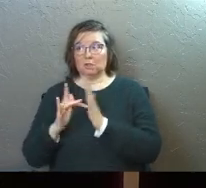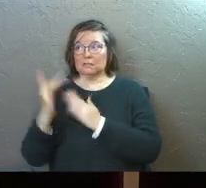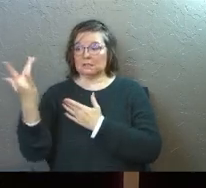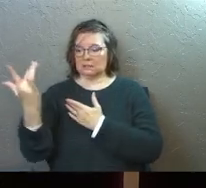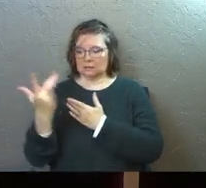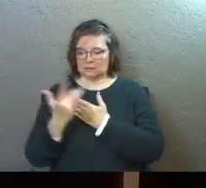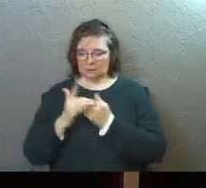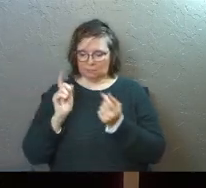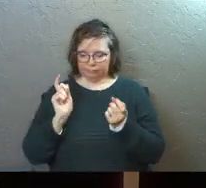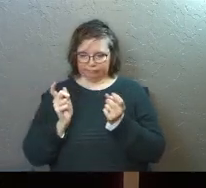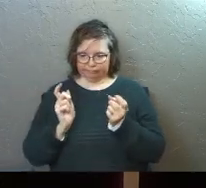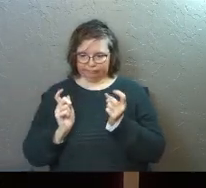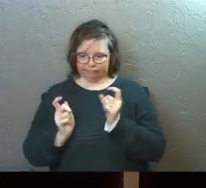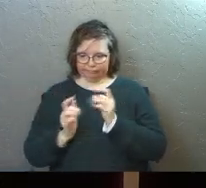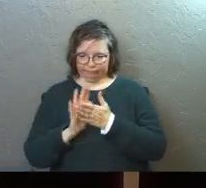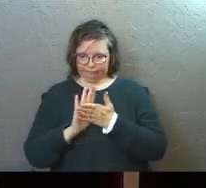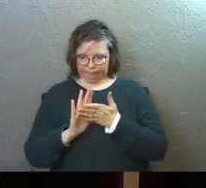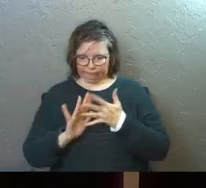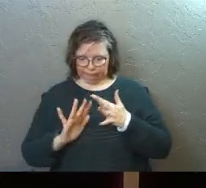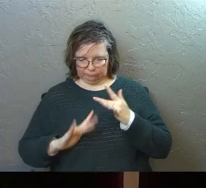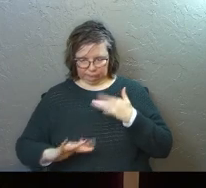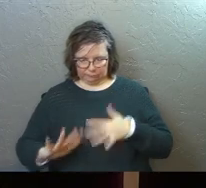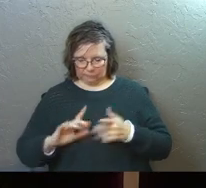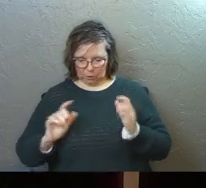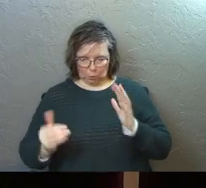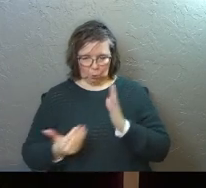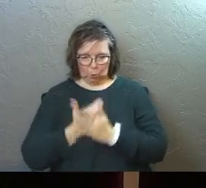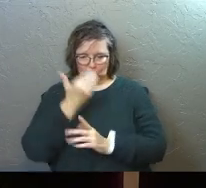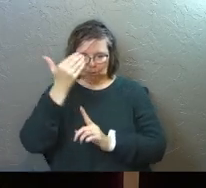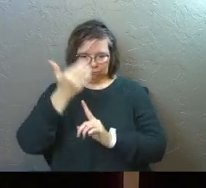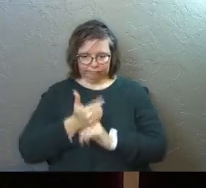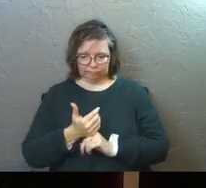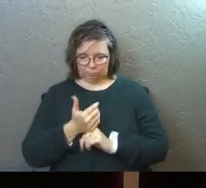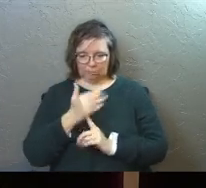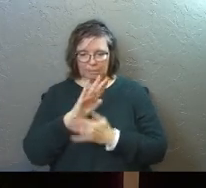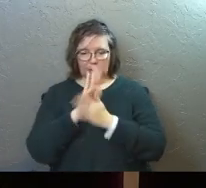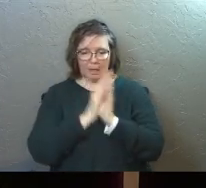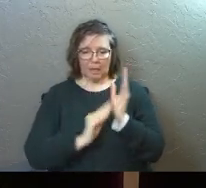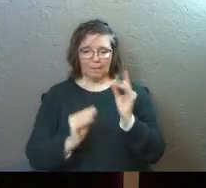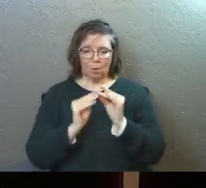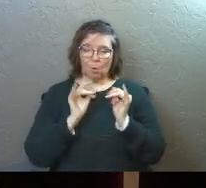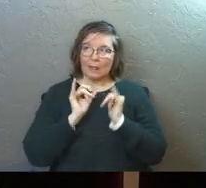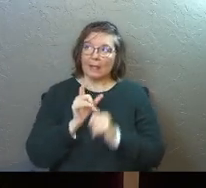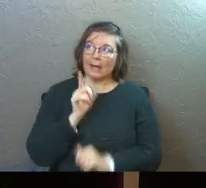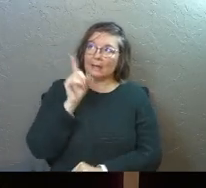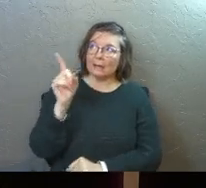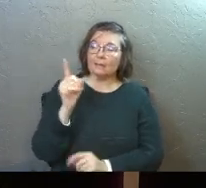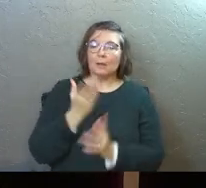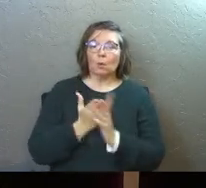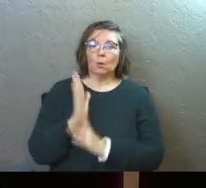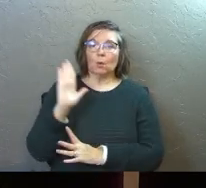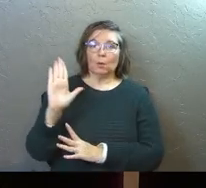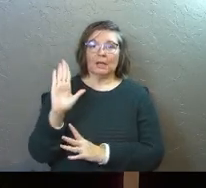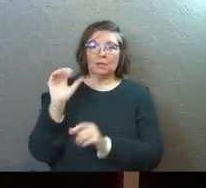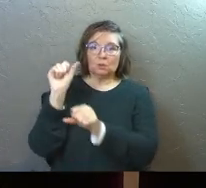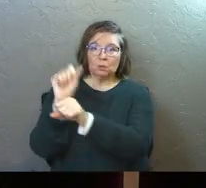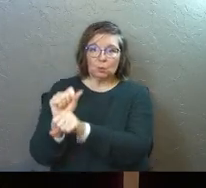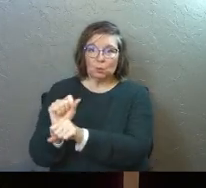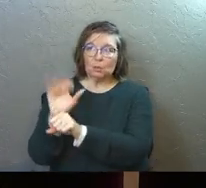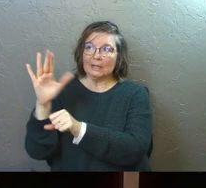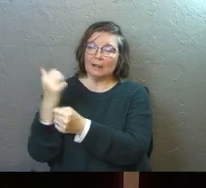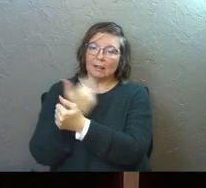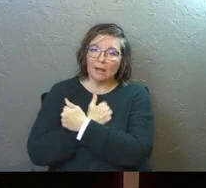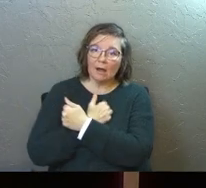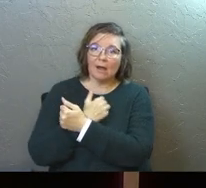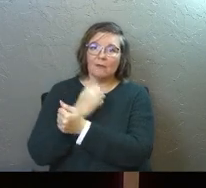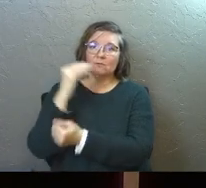right? He takes away the old and puts on the new within us, around us. Everything about us becomes more like him. And it's all through his work, through his